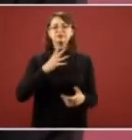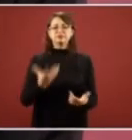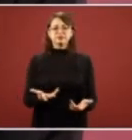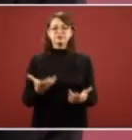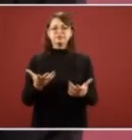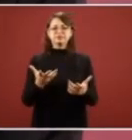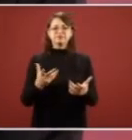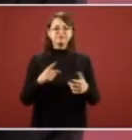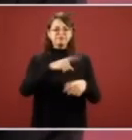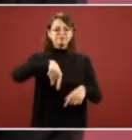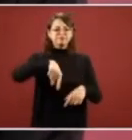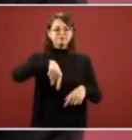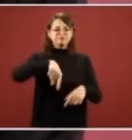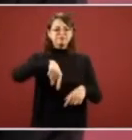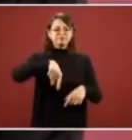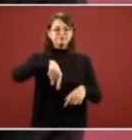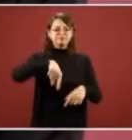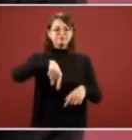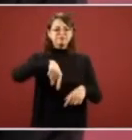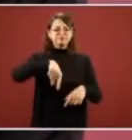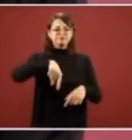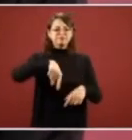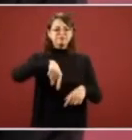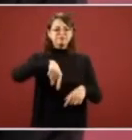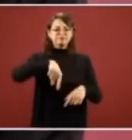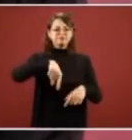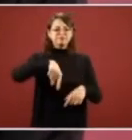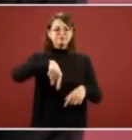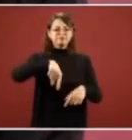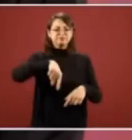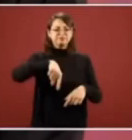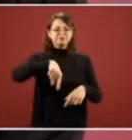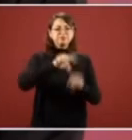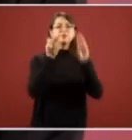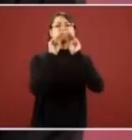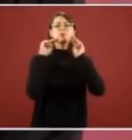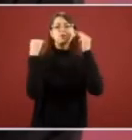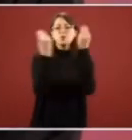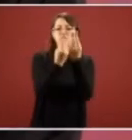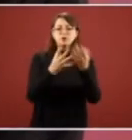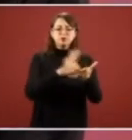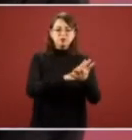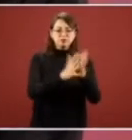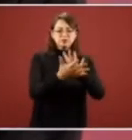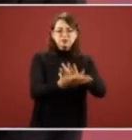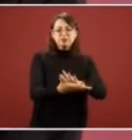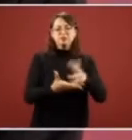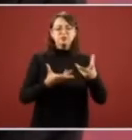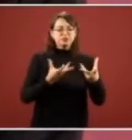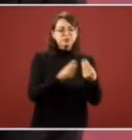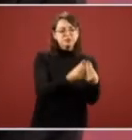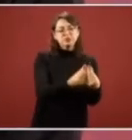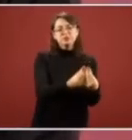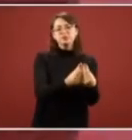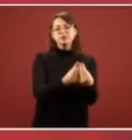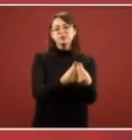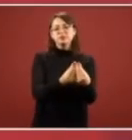asociación delictuosa. With associating with delinquents. Entre